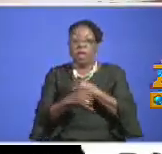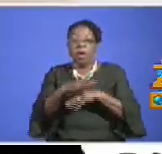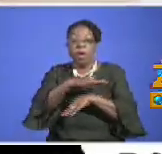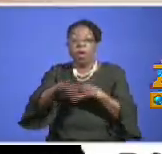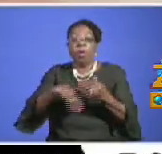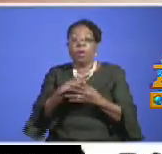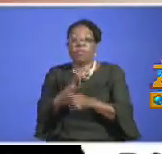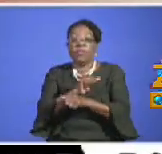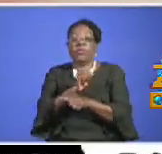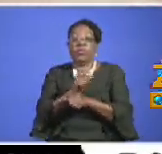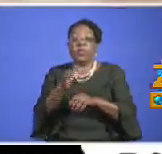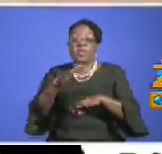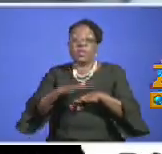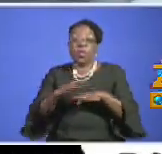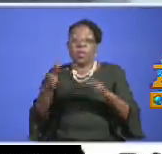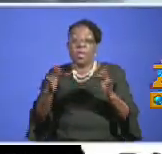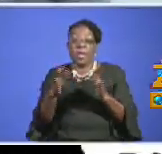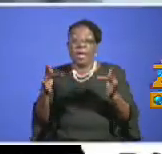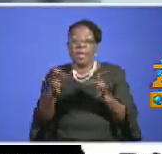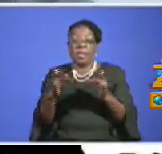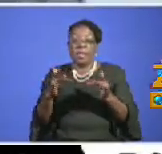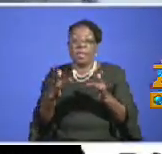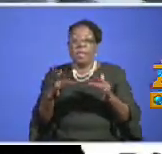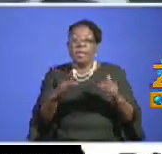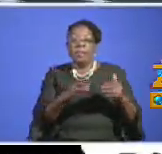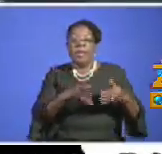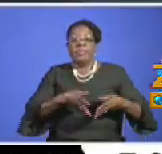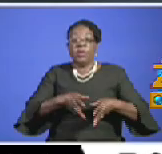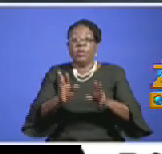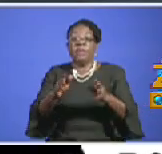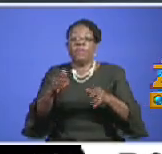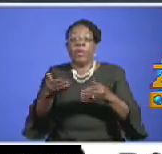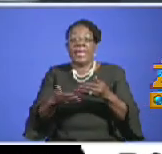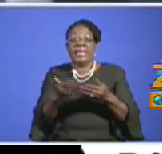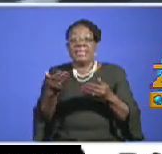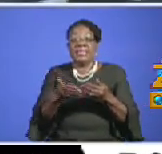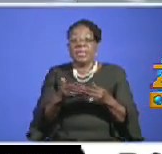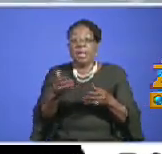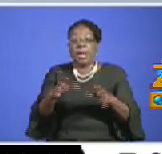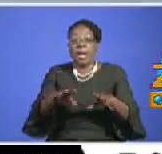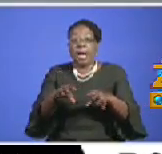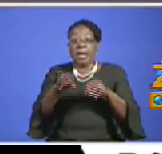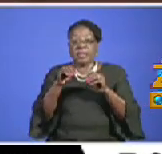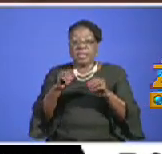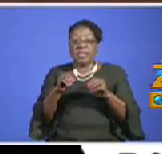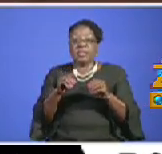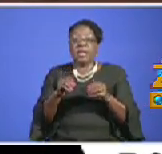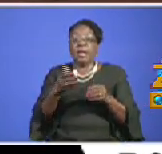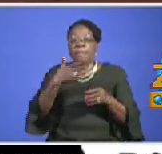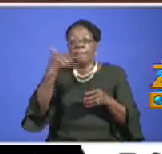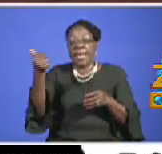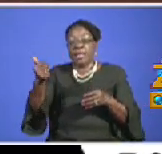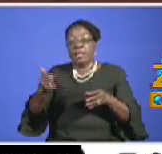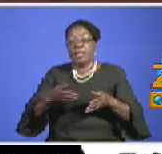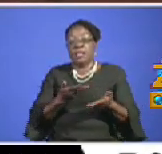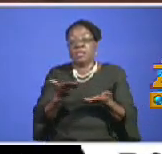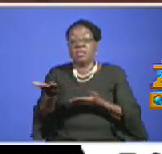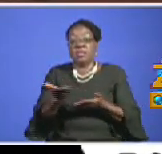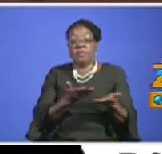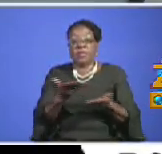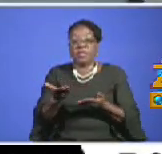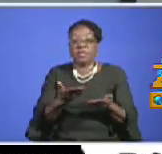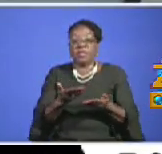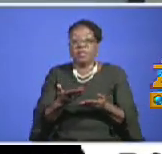digitized, online, and integrated, paving the way for easier access to justice and more efficient service in resolving trade disputes for